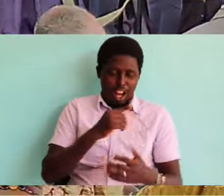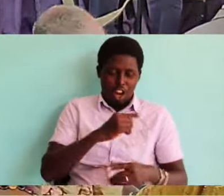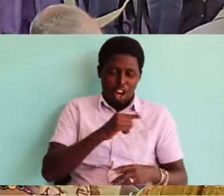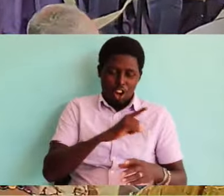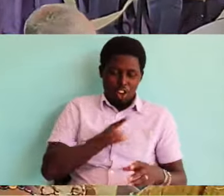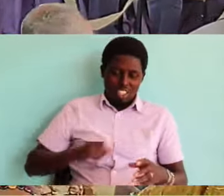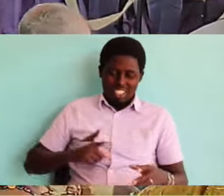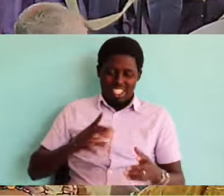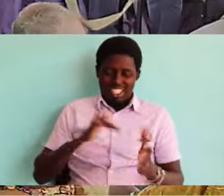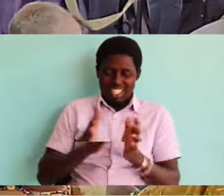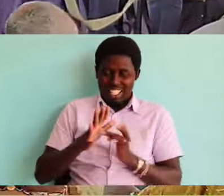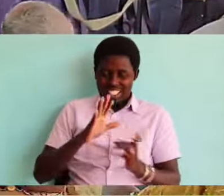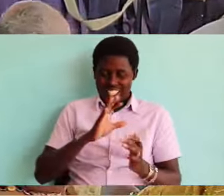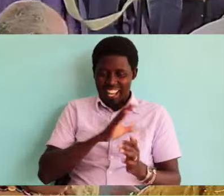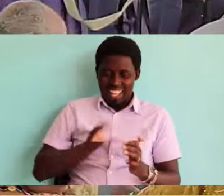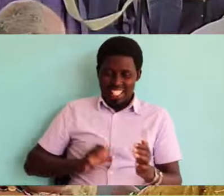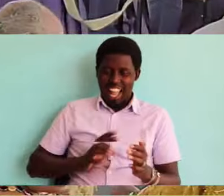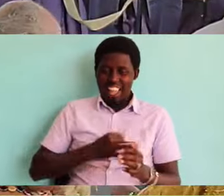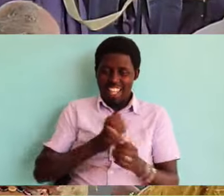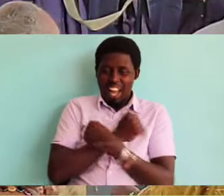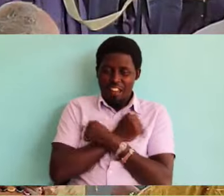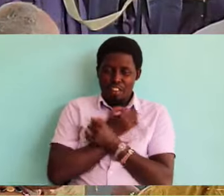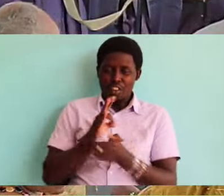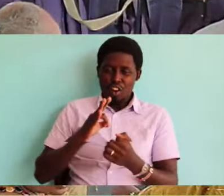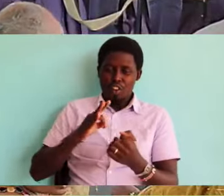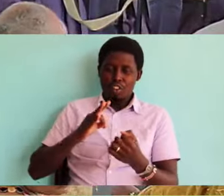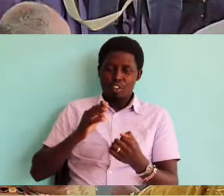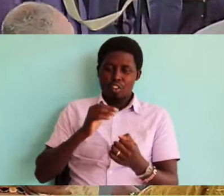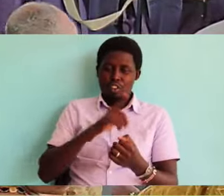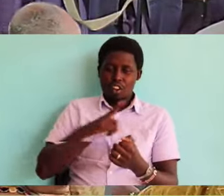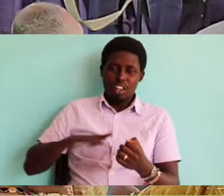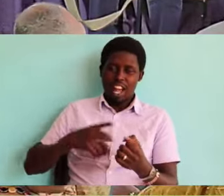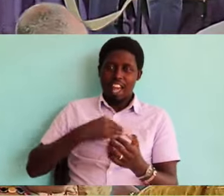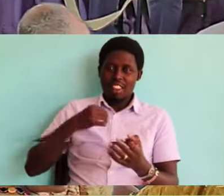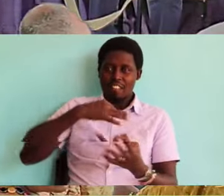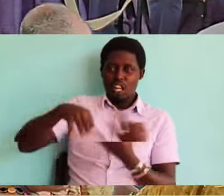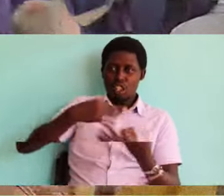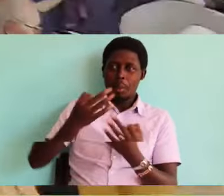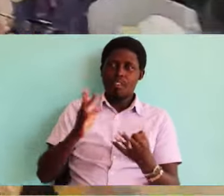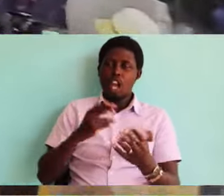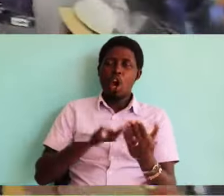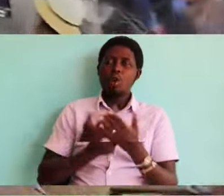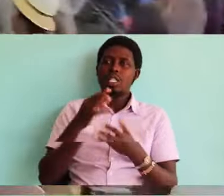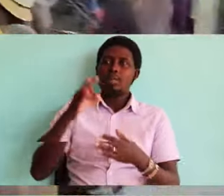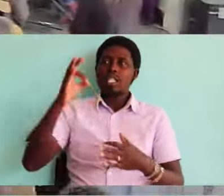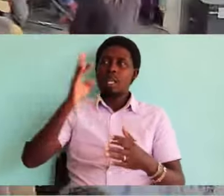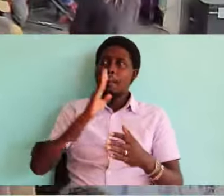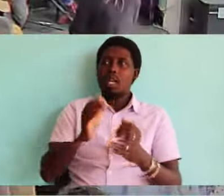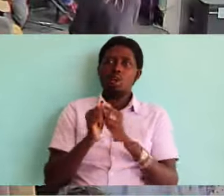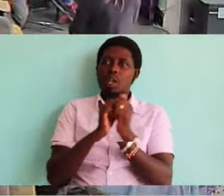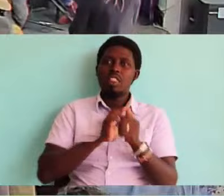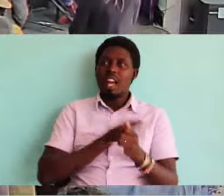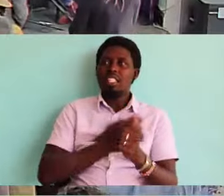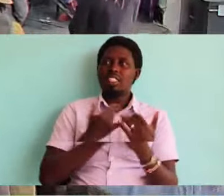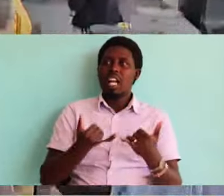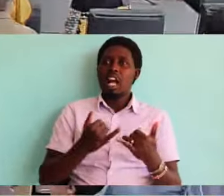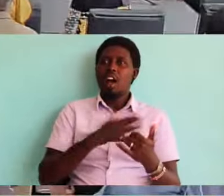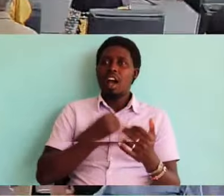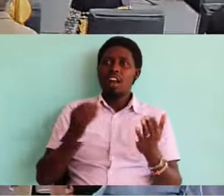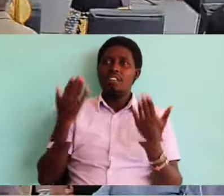Christ and the love of God and the fellowship of the Holy Spirit be with us now and